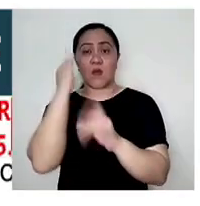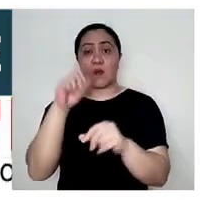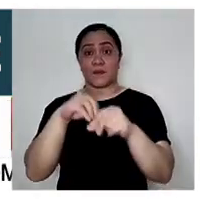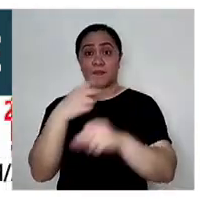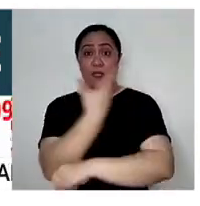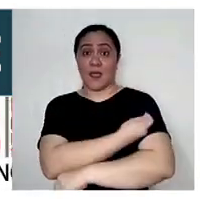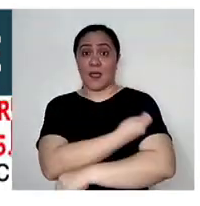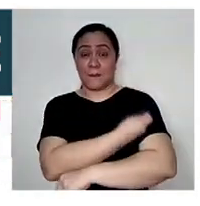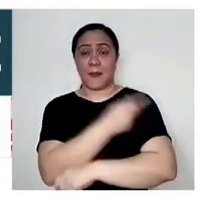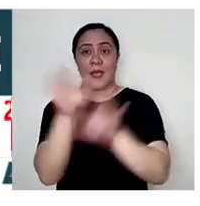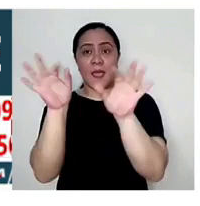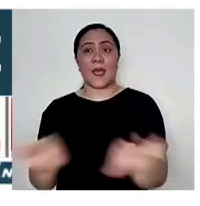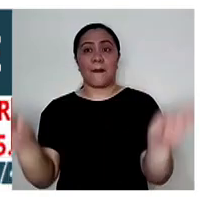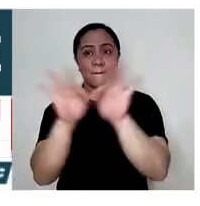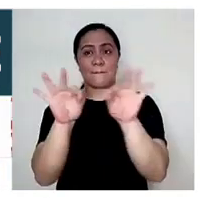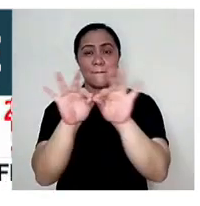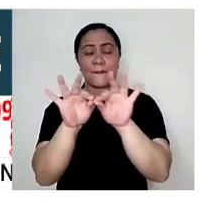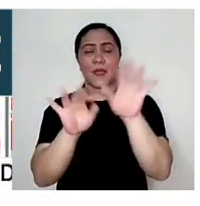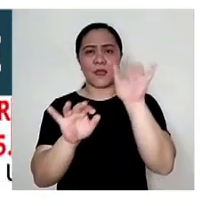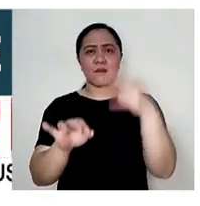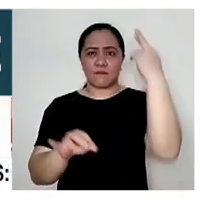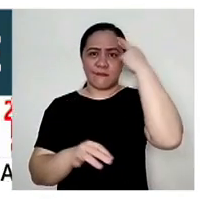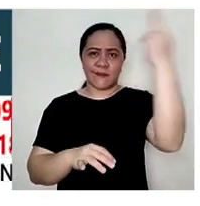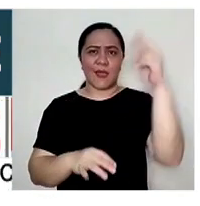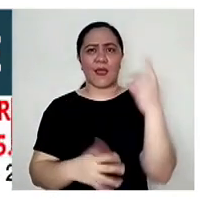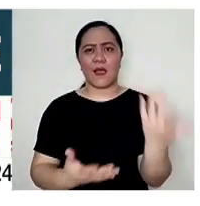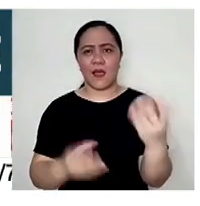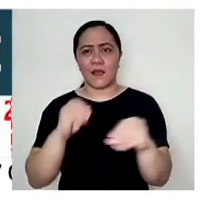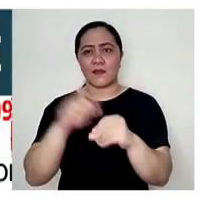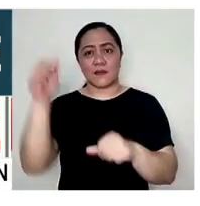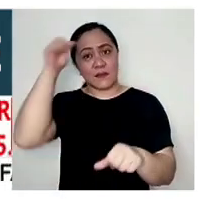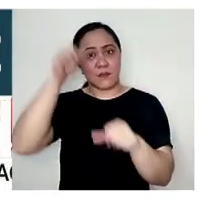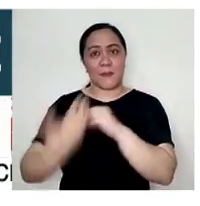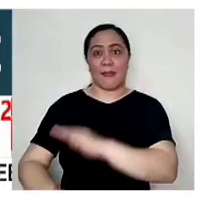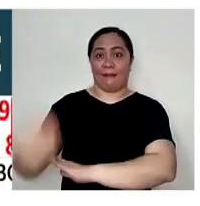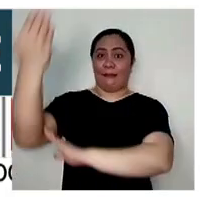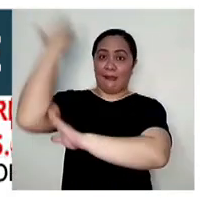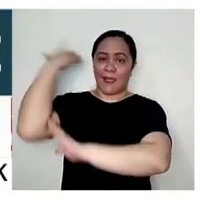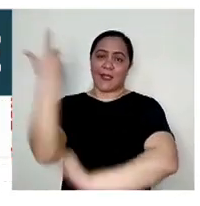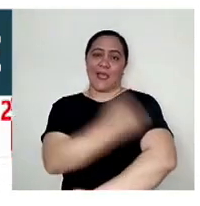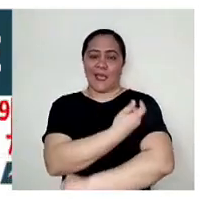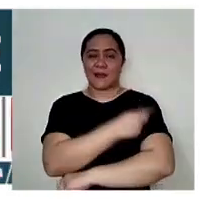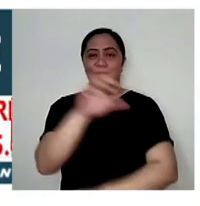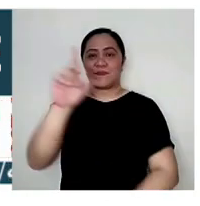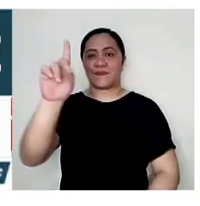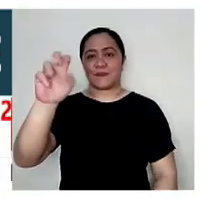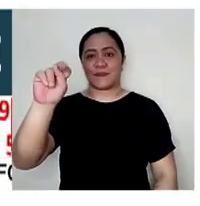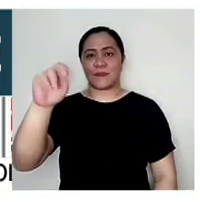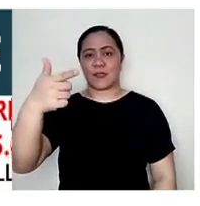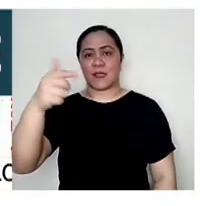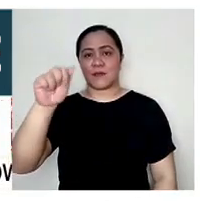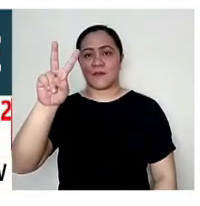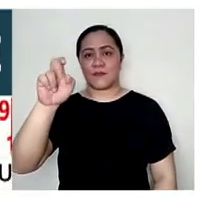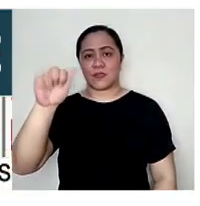this, actually, we realized from the Dengvax shot that has happened 3 years ago, that there is a need